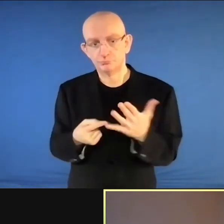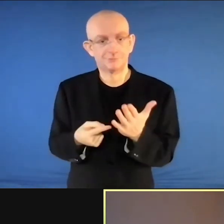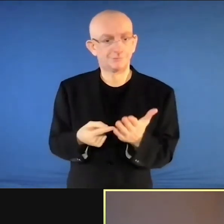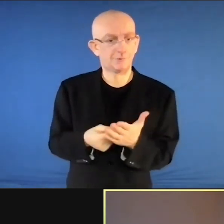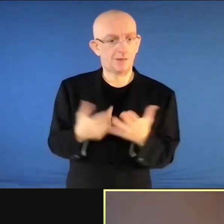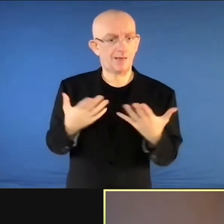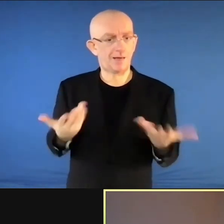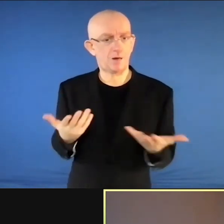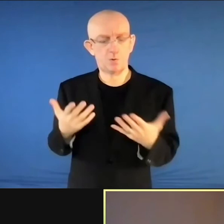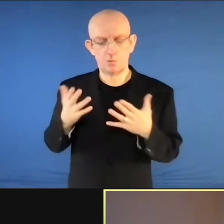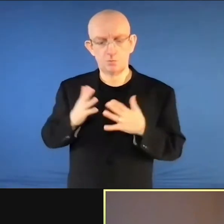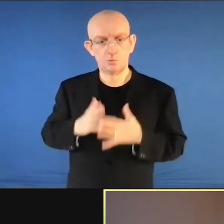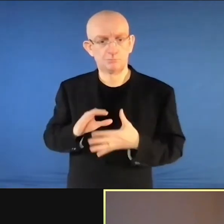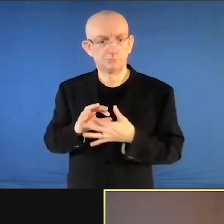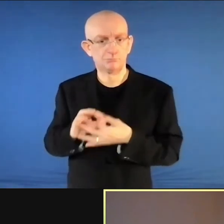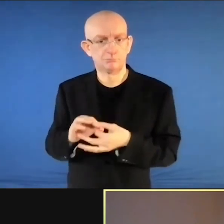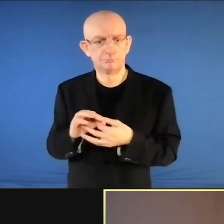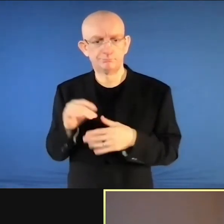protection aspects.